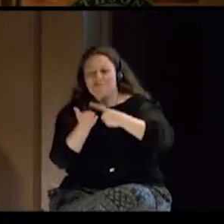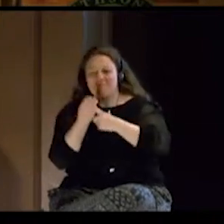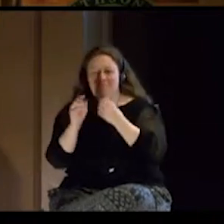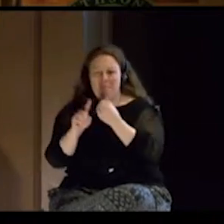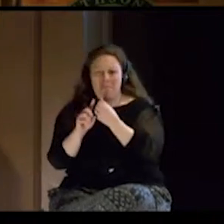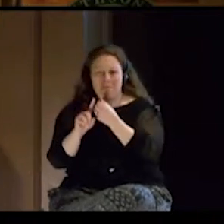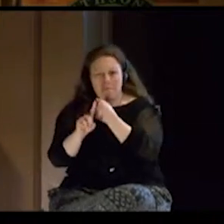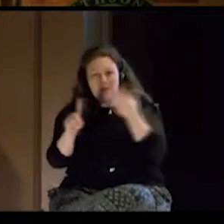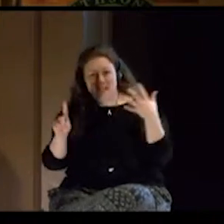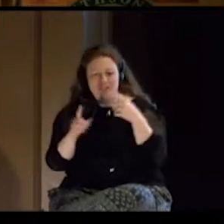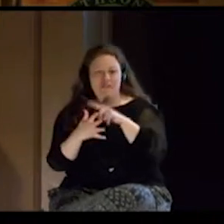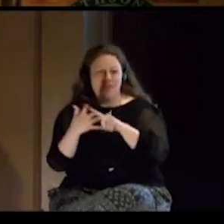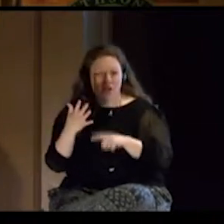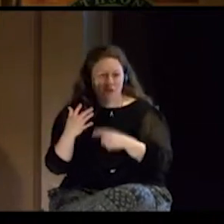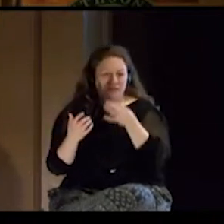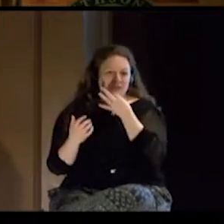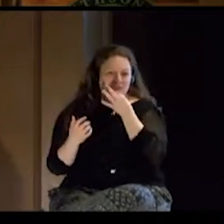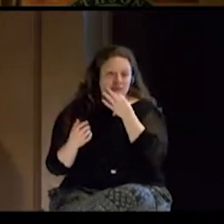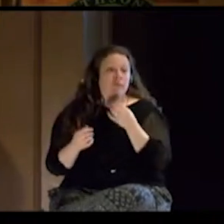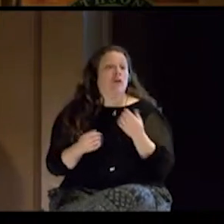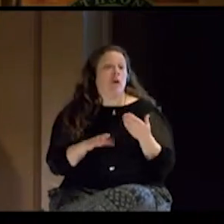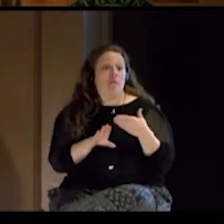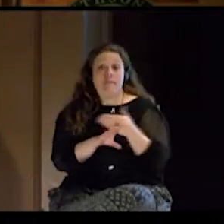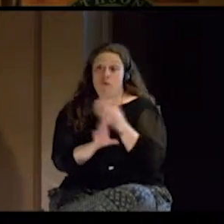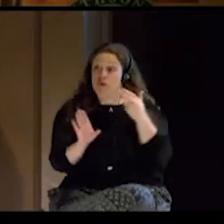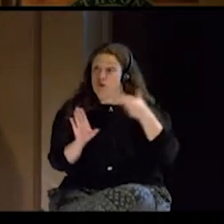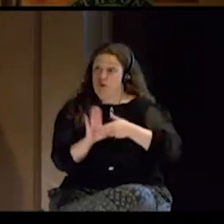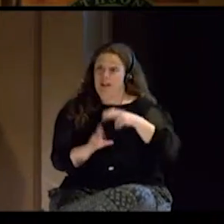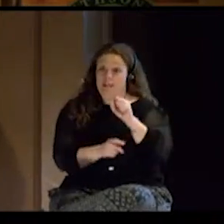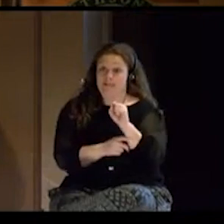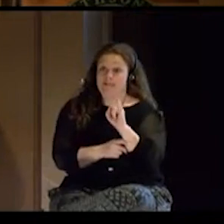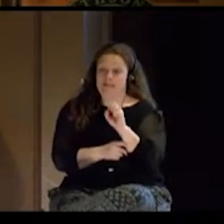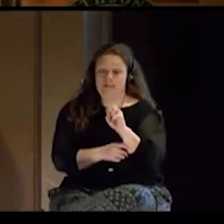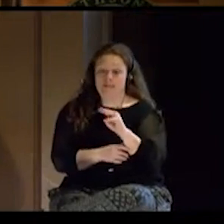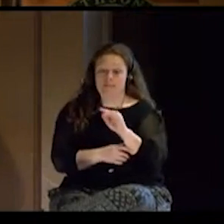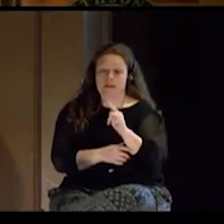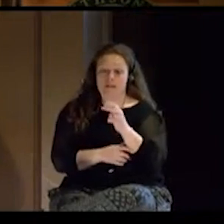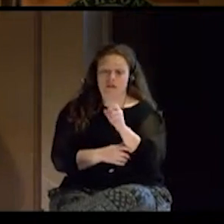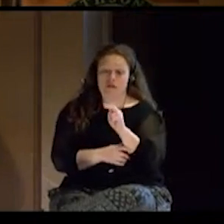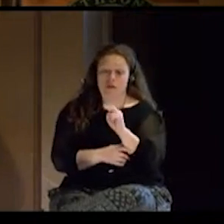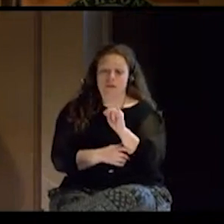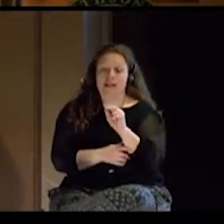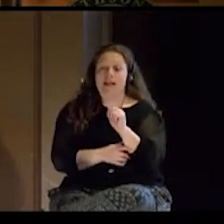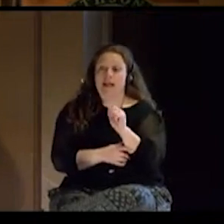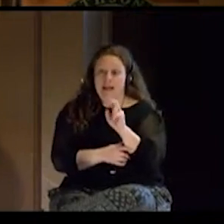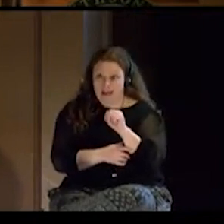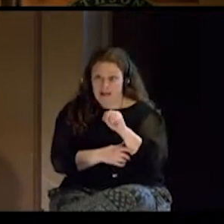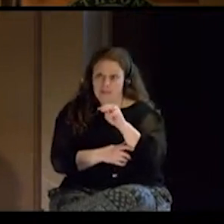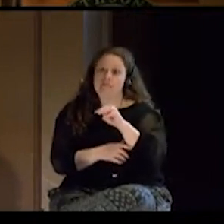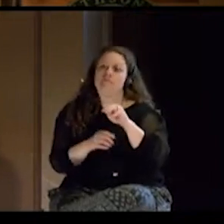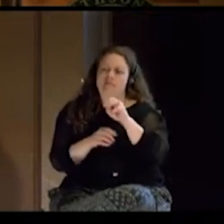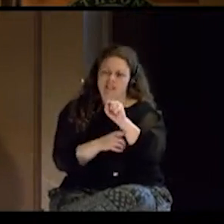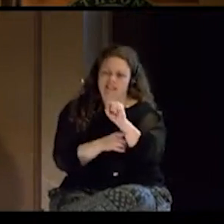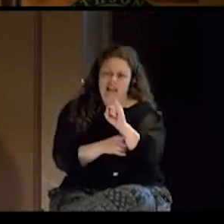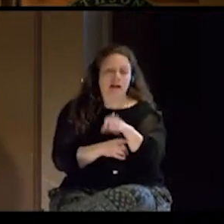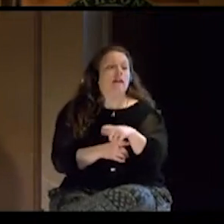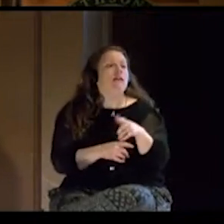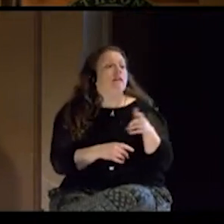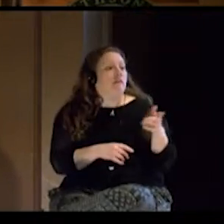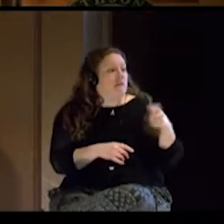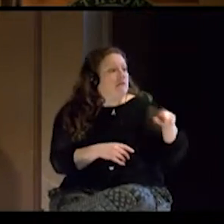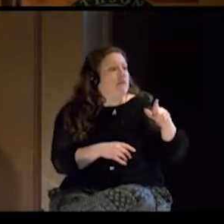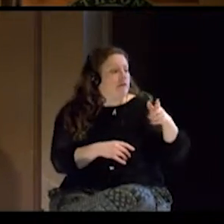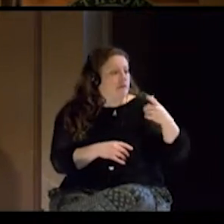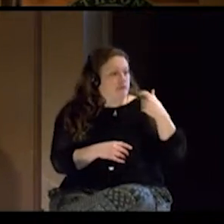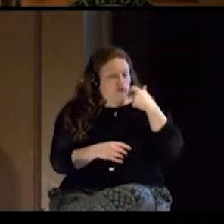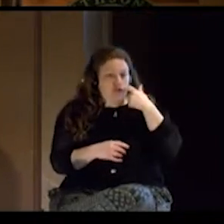minute. Before joining the Smithsonian, Ellen held the role of Chief Scientist at the Jet Propulsion Lab, Chief Scientist for NASA's